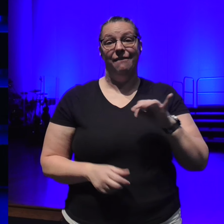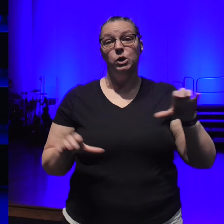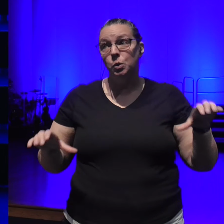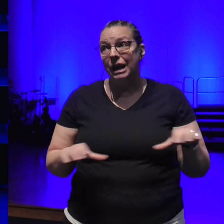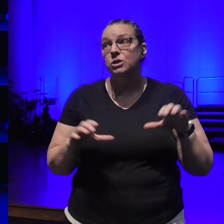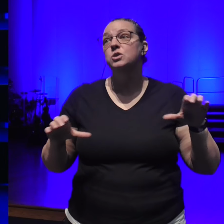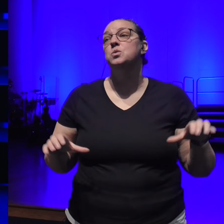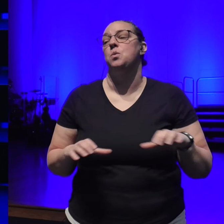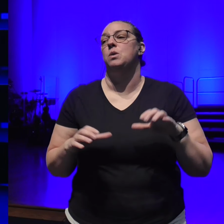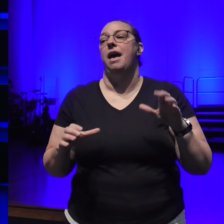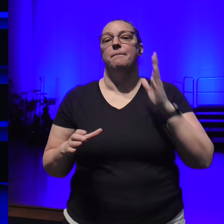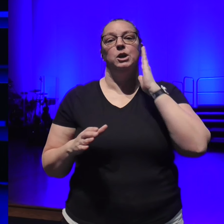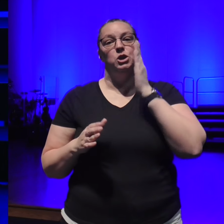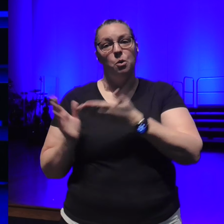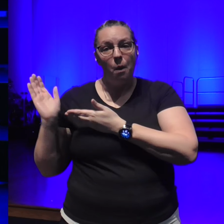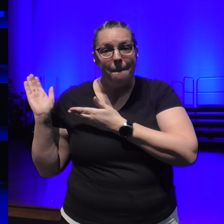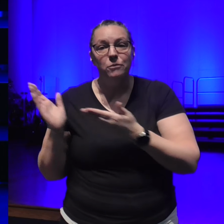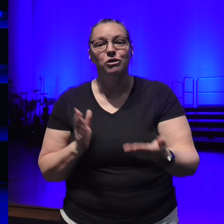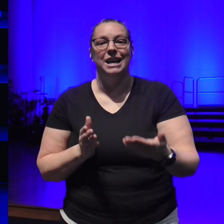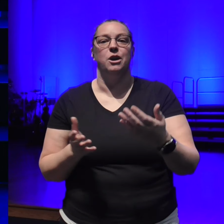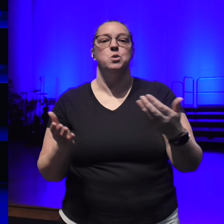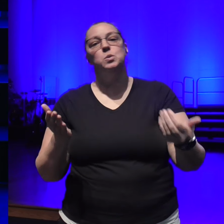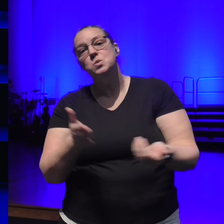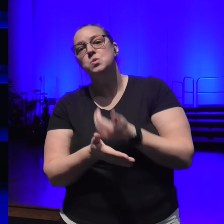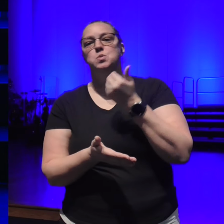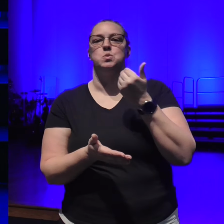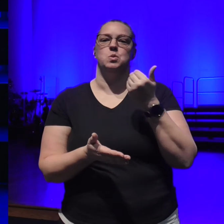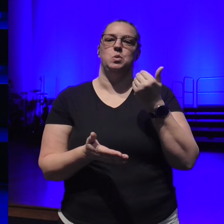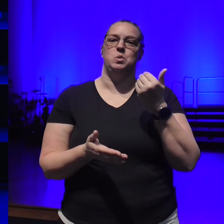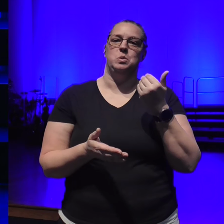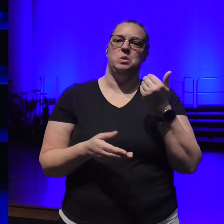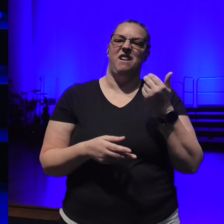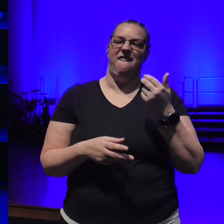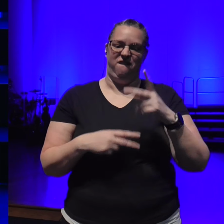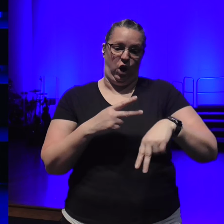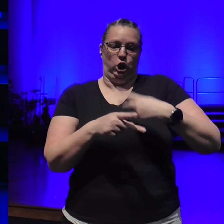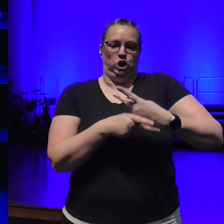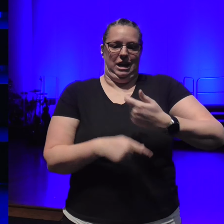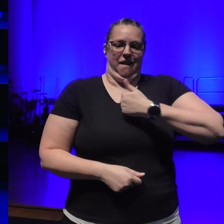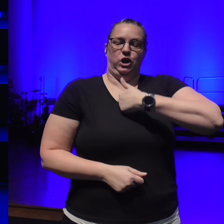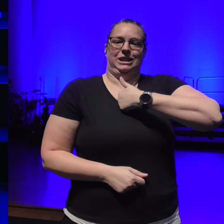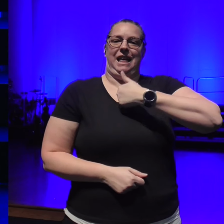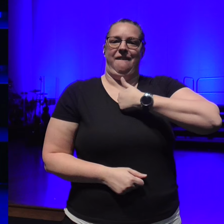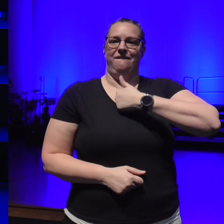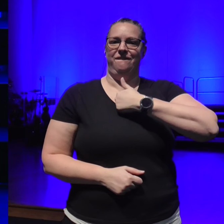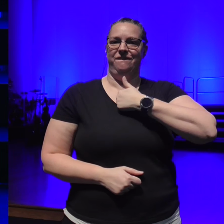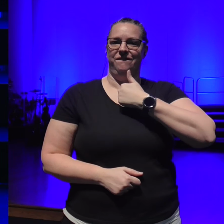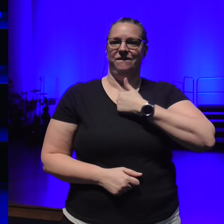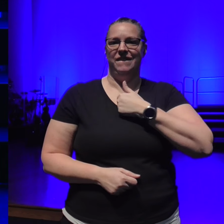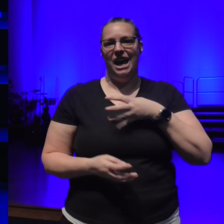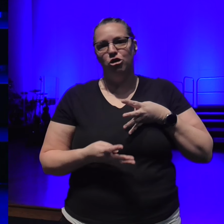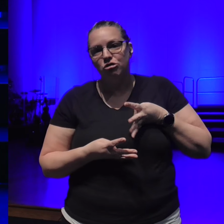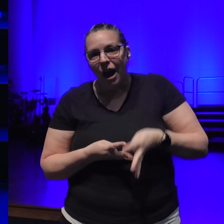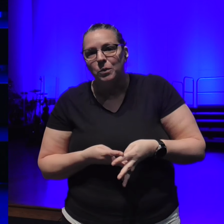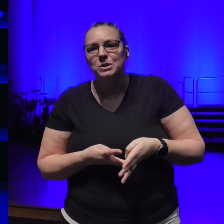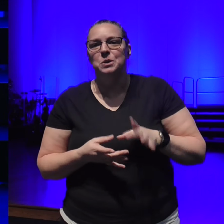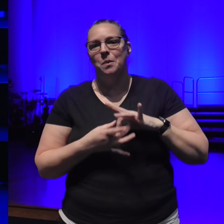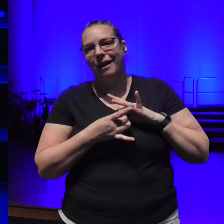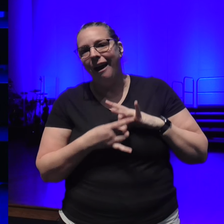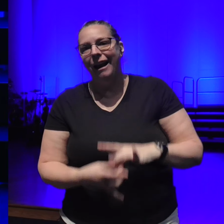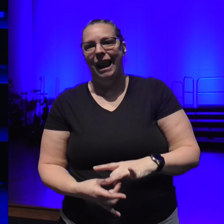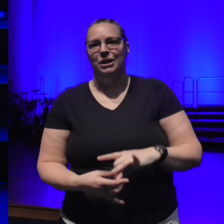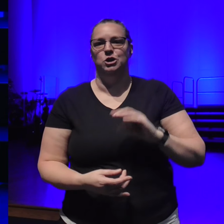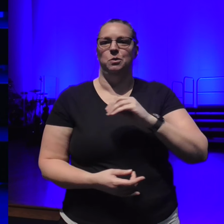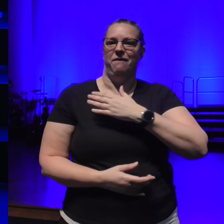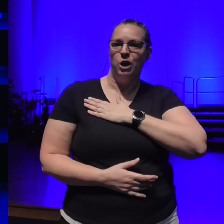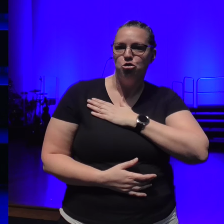do those, you will bring forth new and profound versions of yourself that ground you and connect you in that grace of who